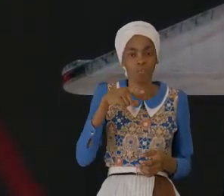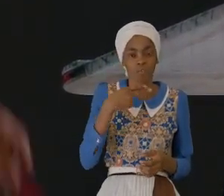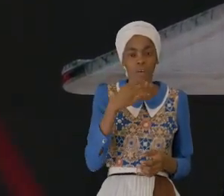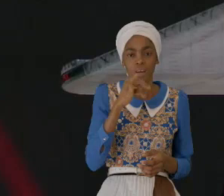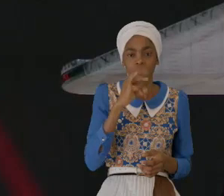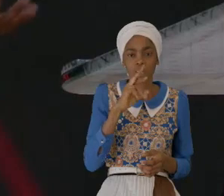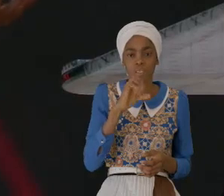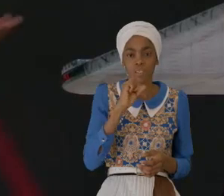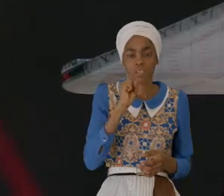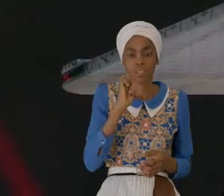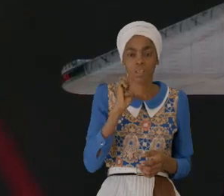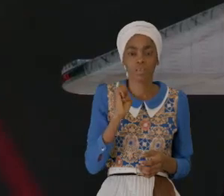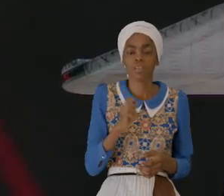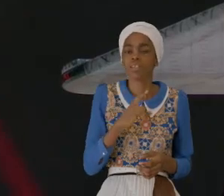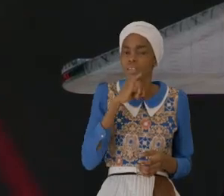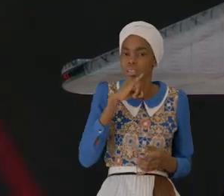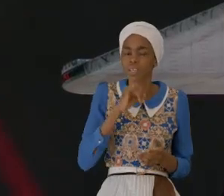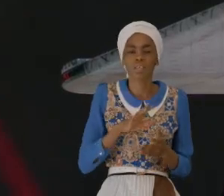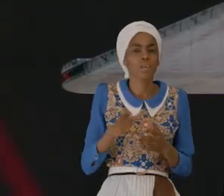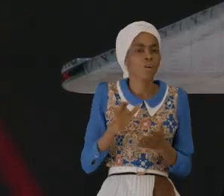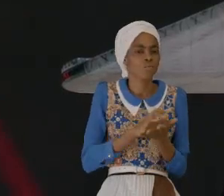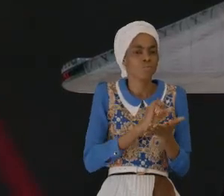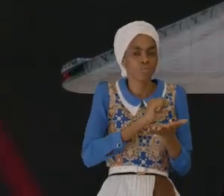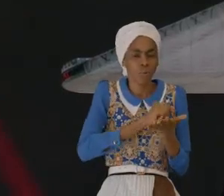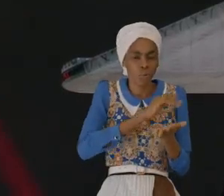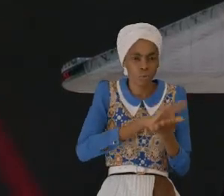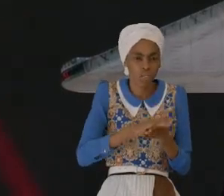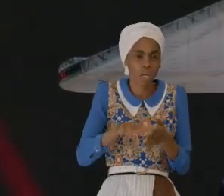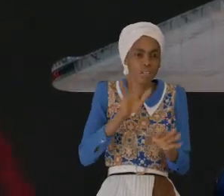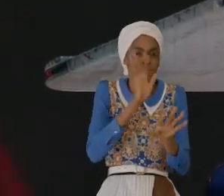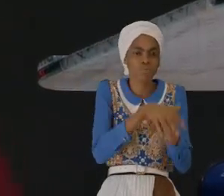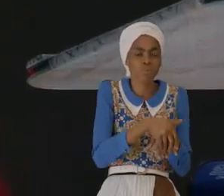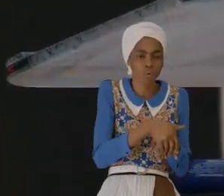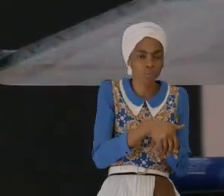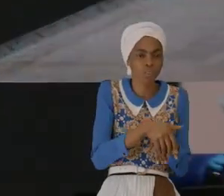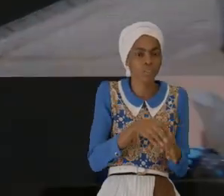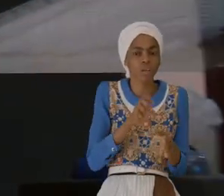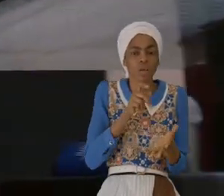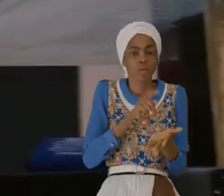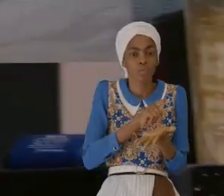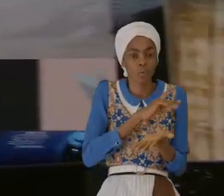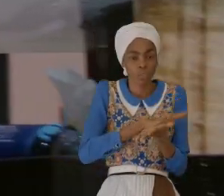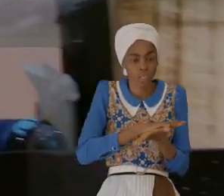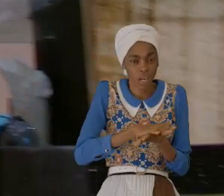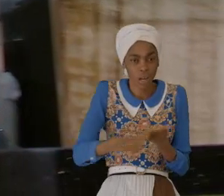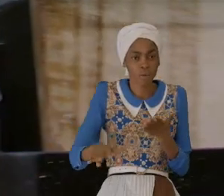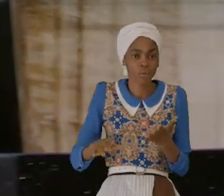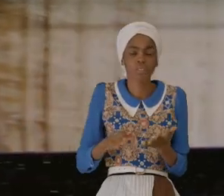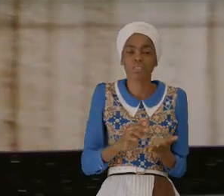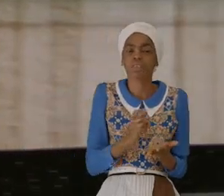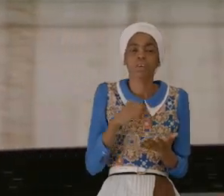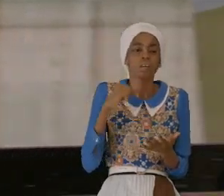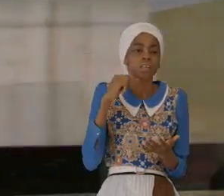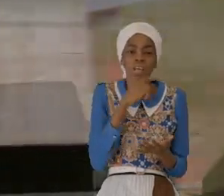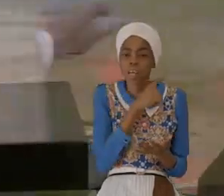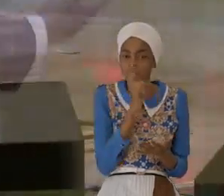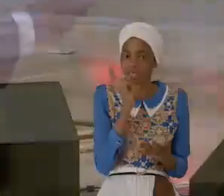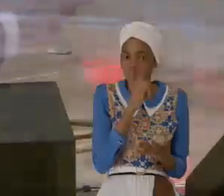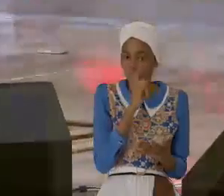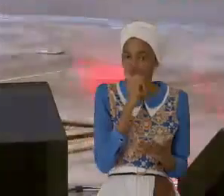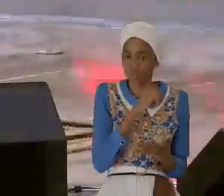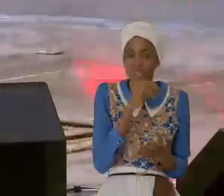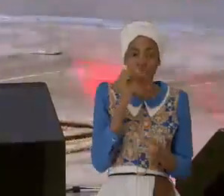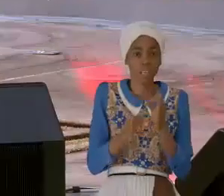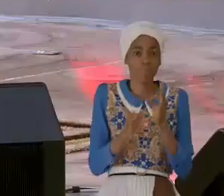hypocrisy. Purge out insincerity. If you're practicing the gospel of love, and